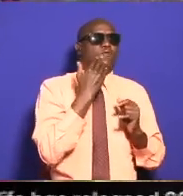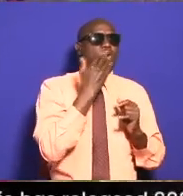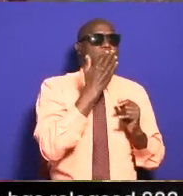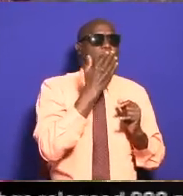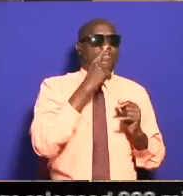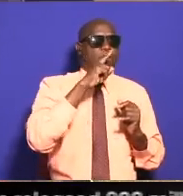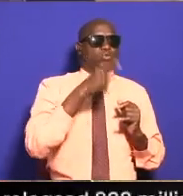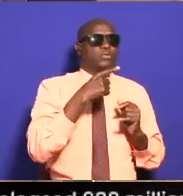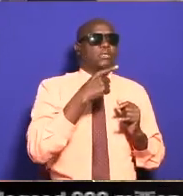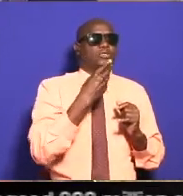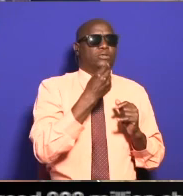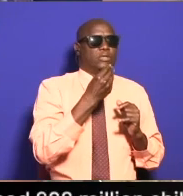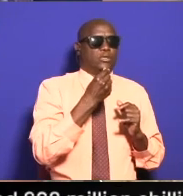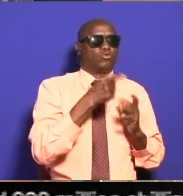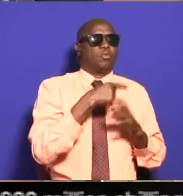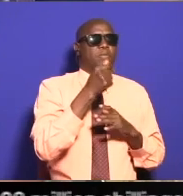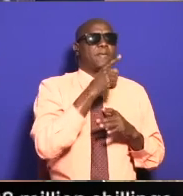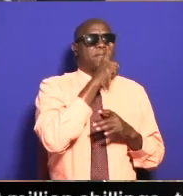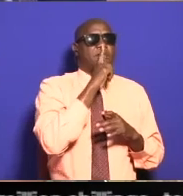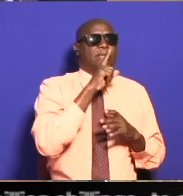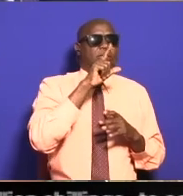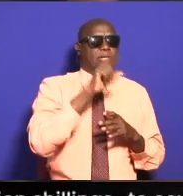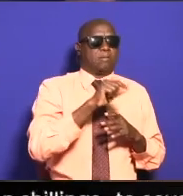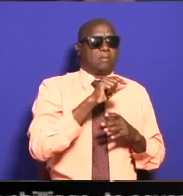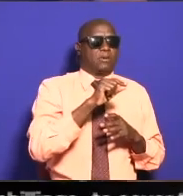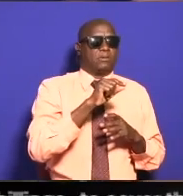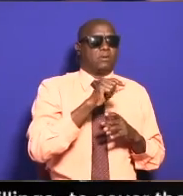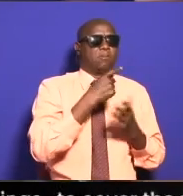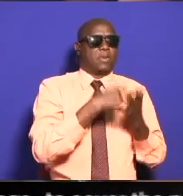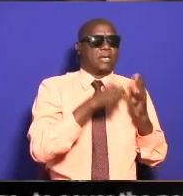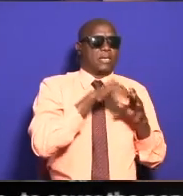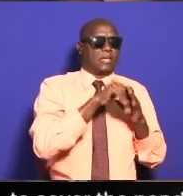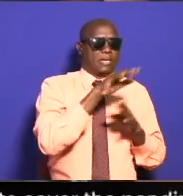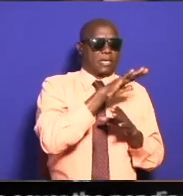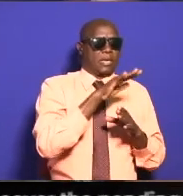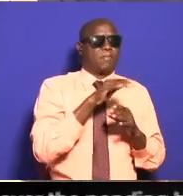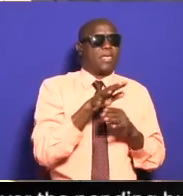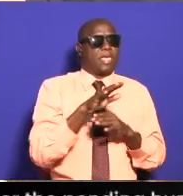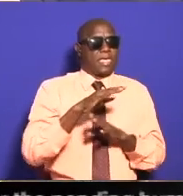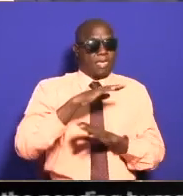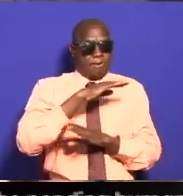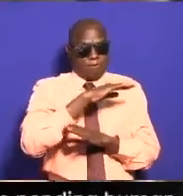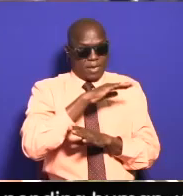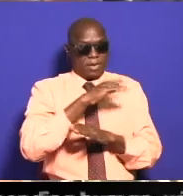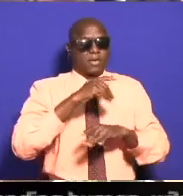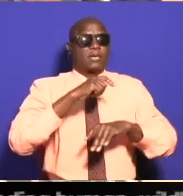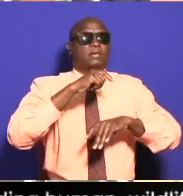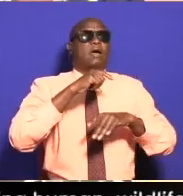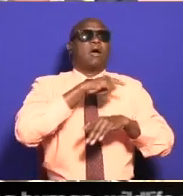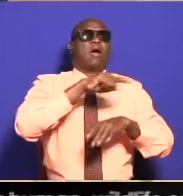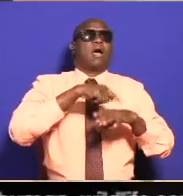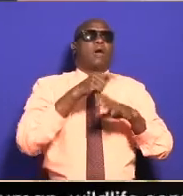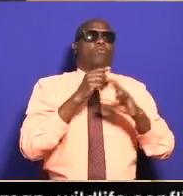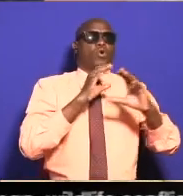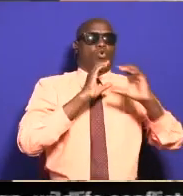buy beans at a cheaper price in the area. However, at the evening hours, attempts by their relatives to communicate to them